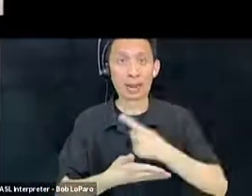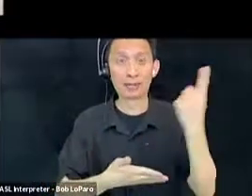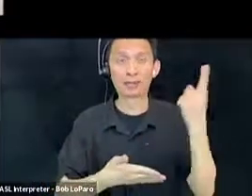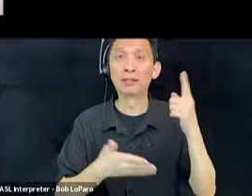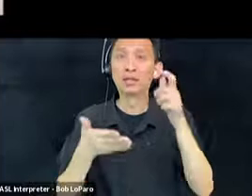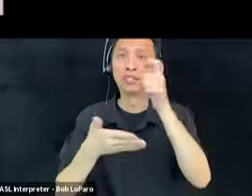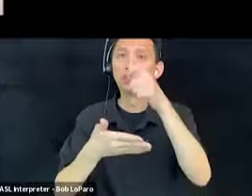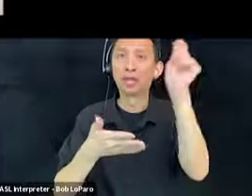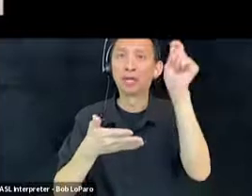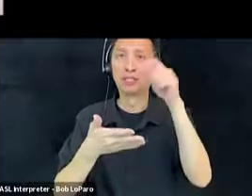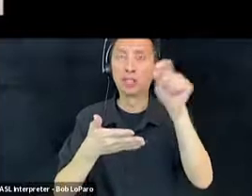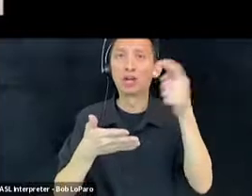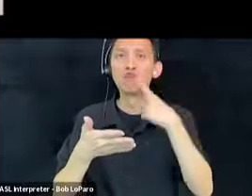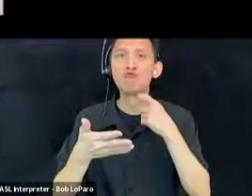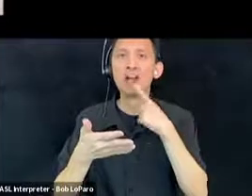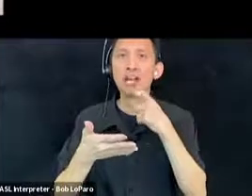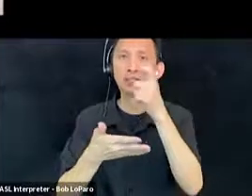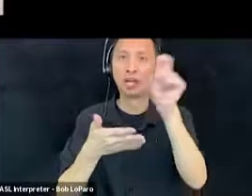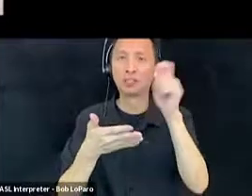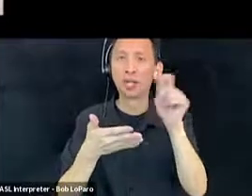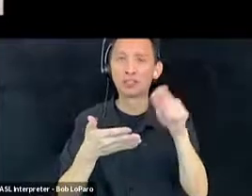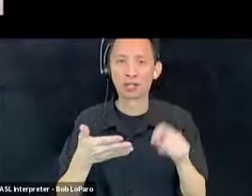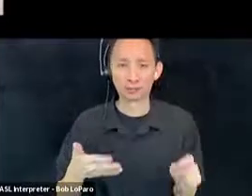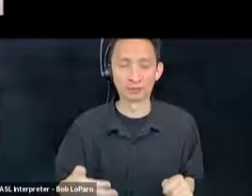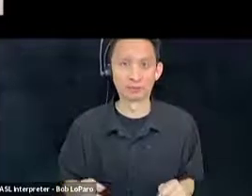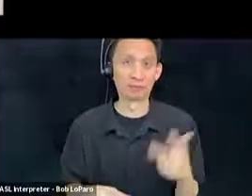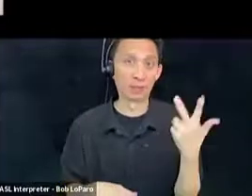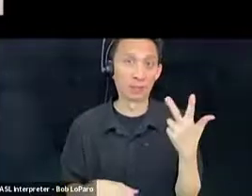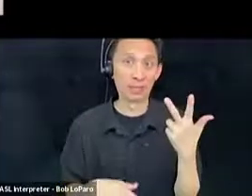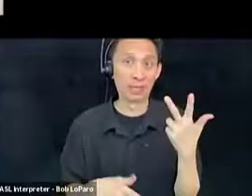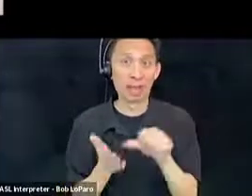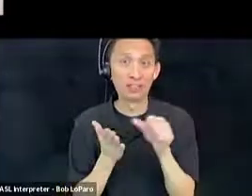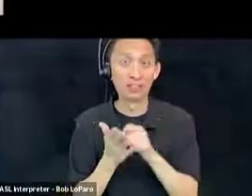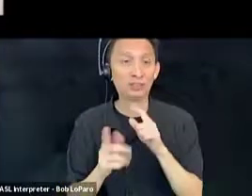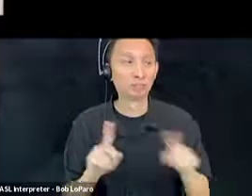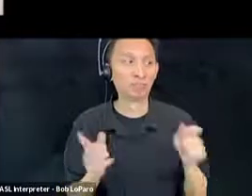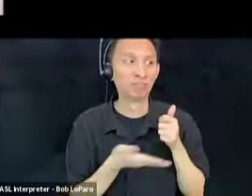again, three full pages, but this helped him to prepare for what was coming.